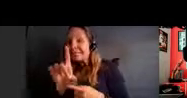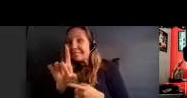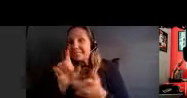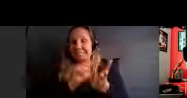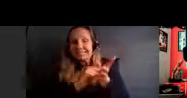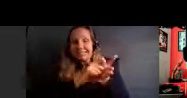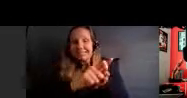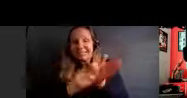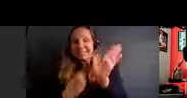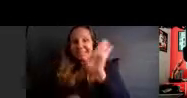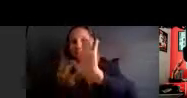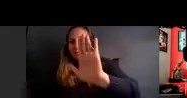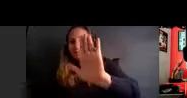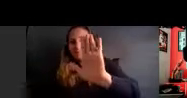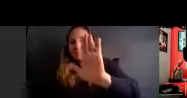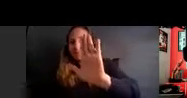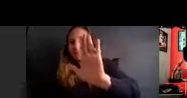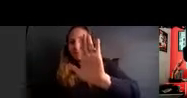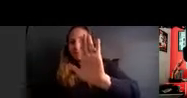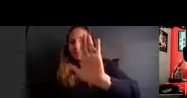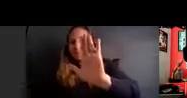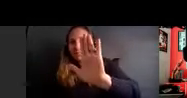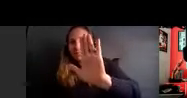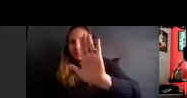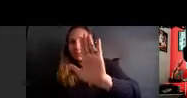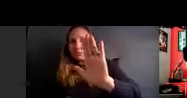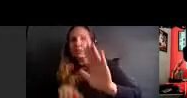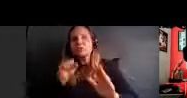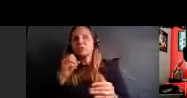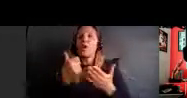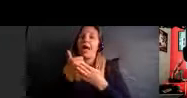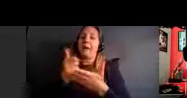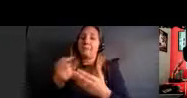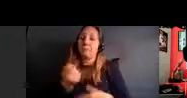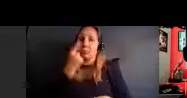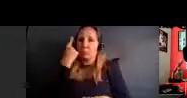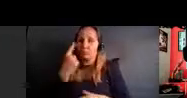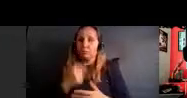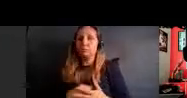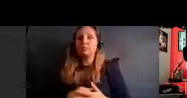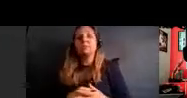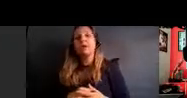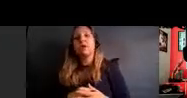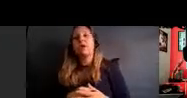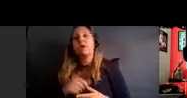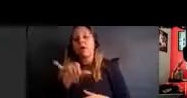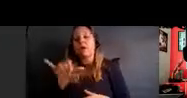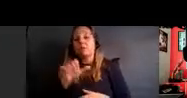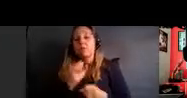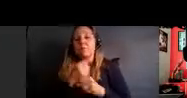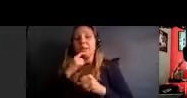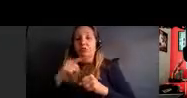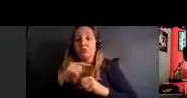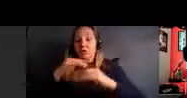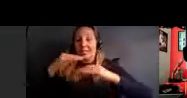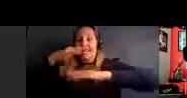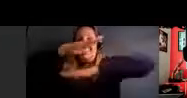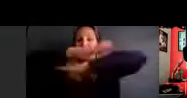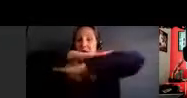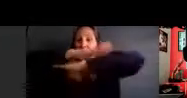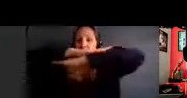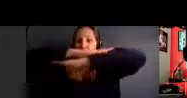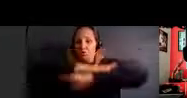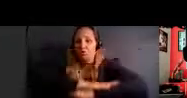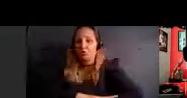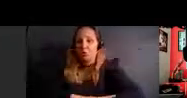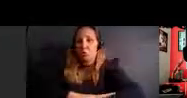down on the piece of paper and slide it over to them so they could understand that. And then, of course, ensure that lowered counter areas for the reception